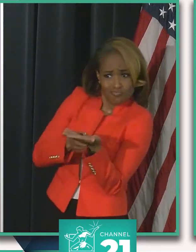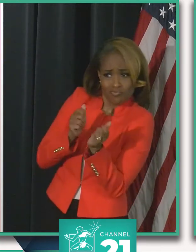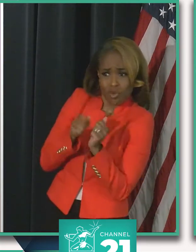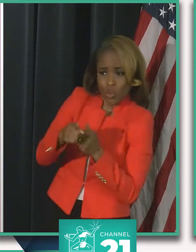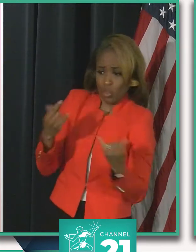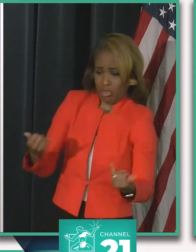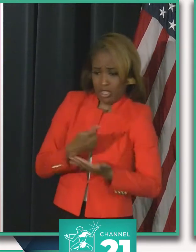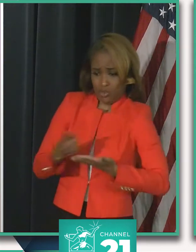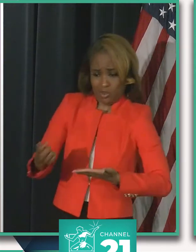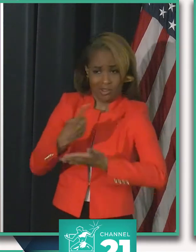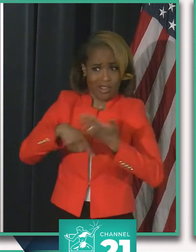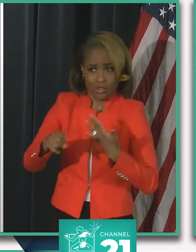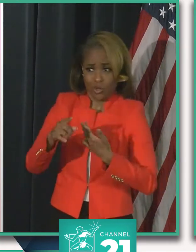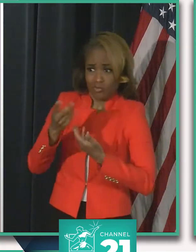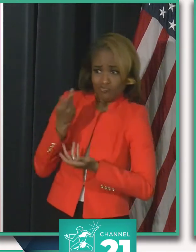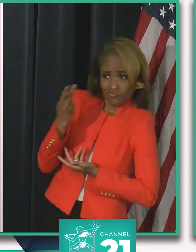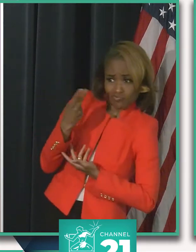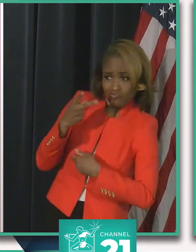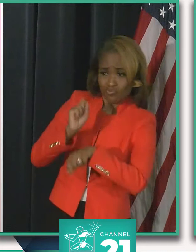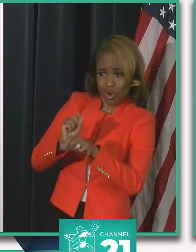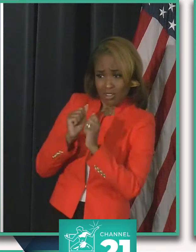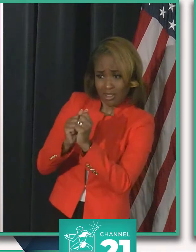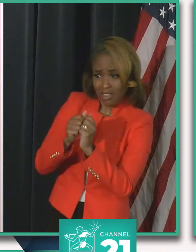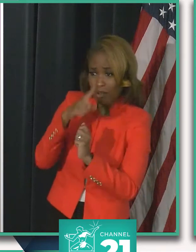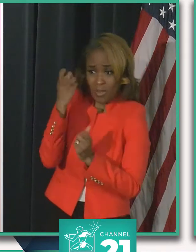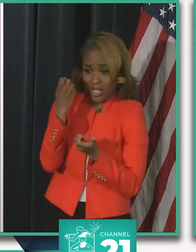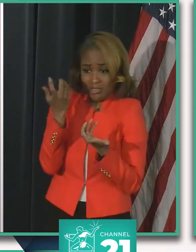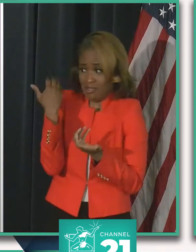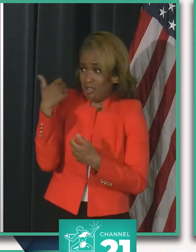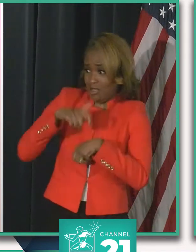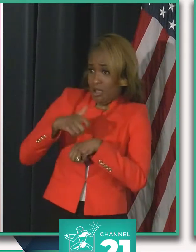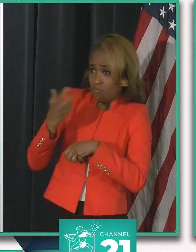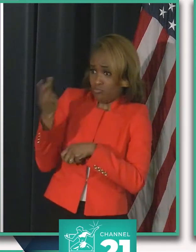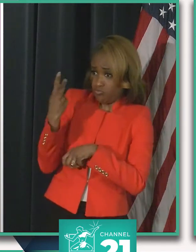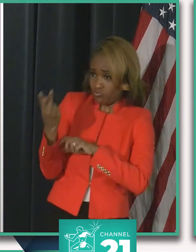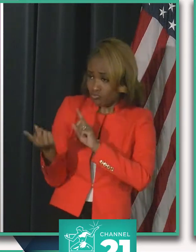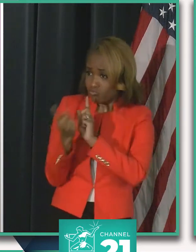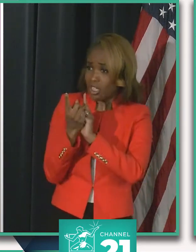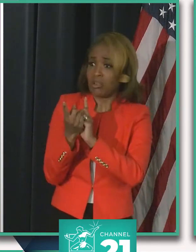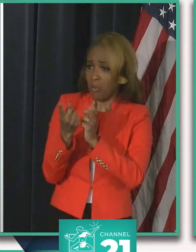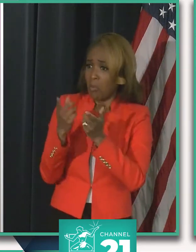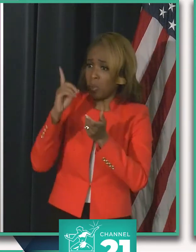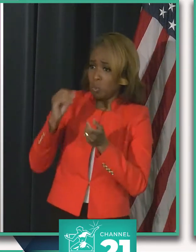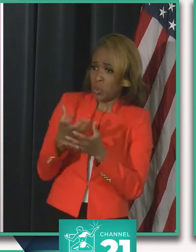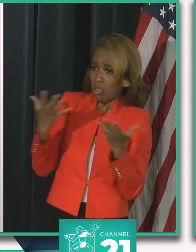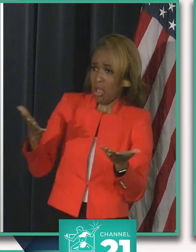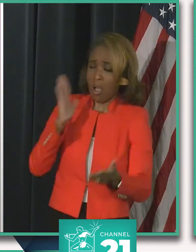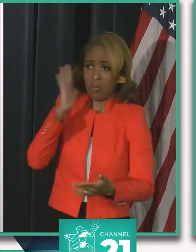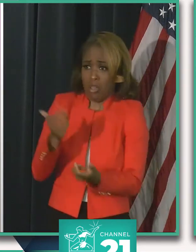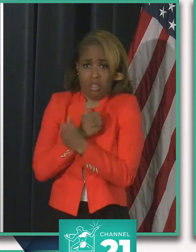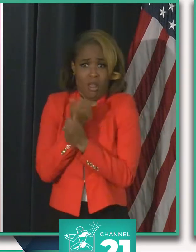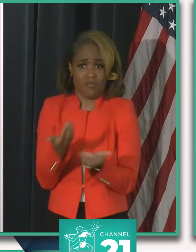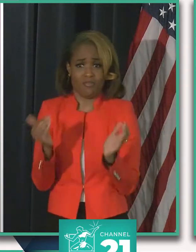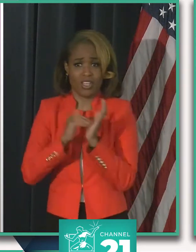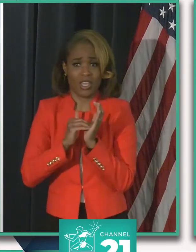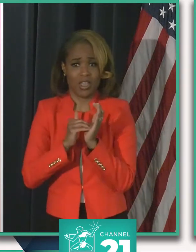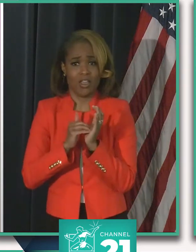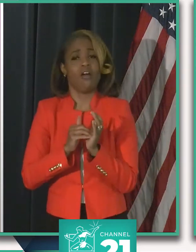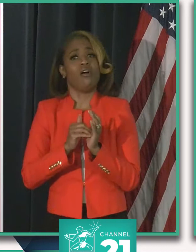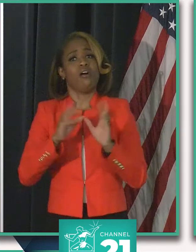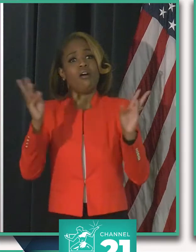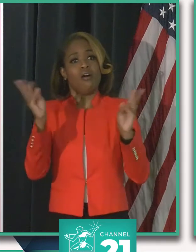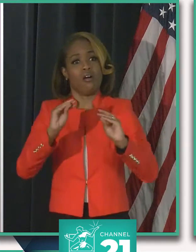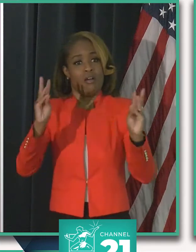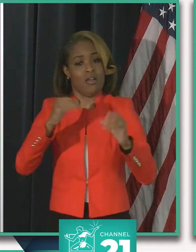work through these things together. Because the last time we got together, we did a lot, and I'd like to do it again. Oh, Mayor, that makes us